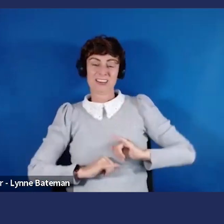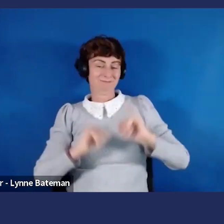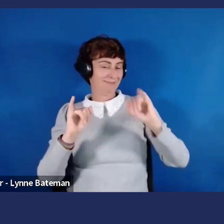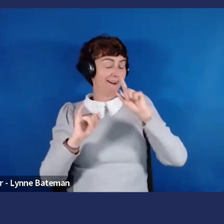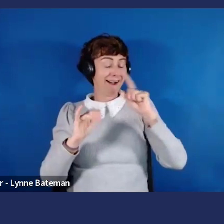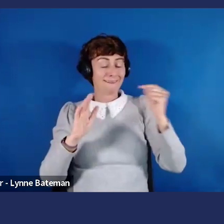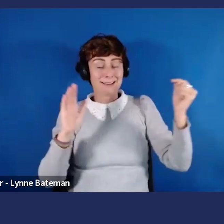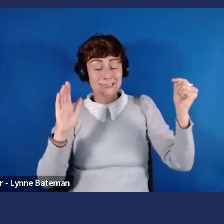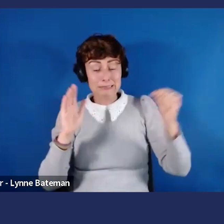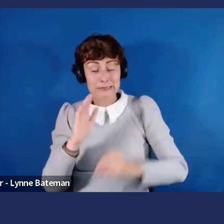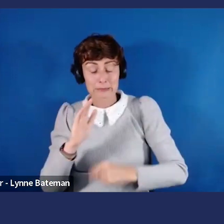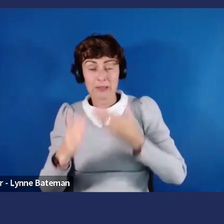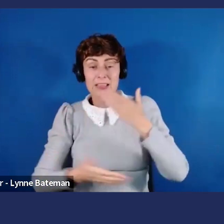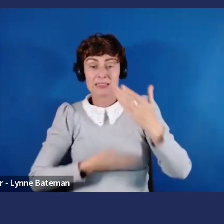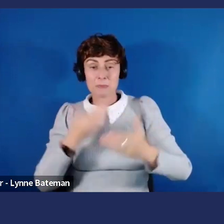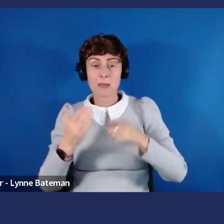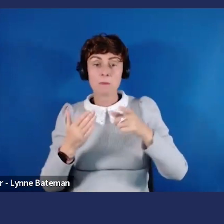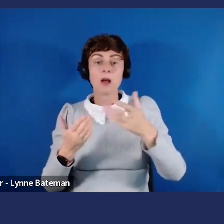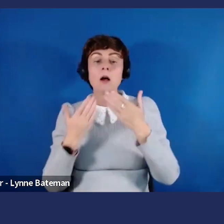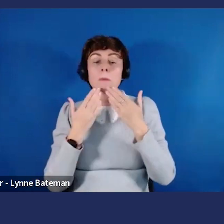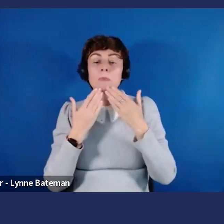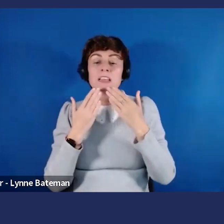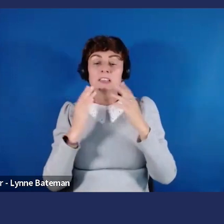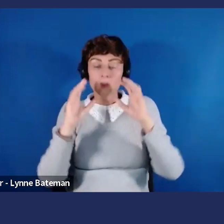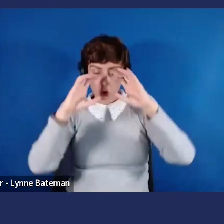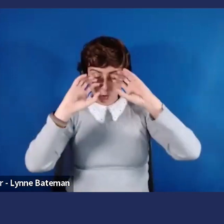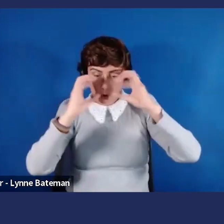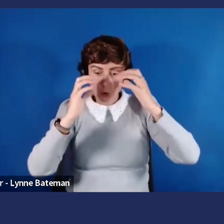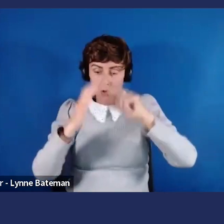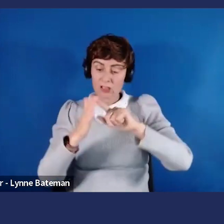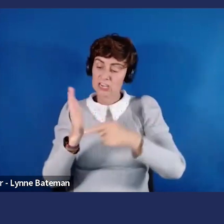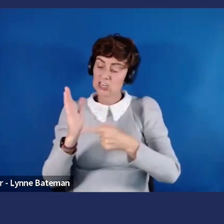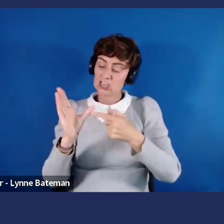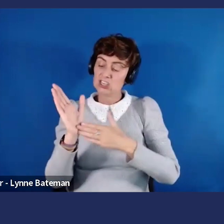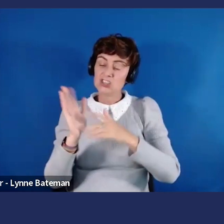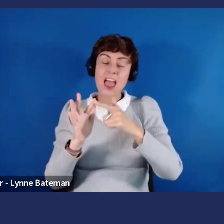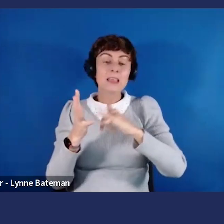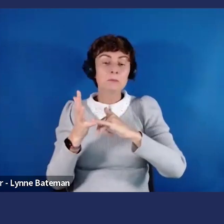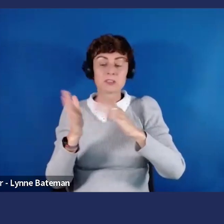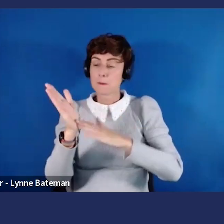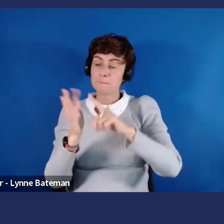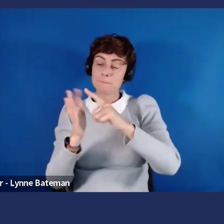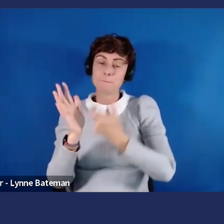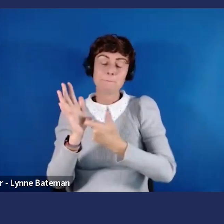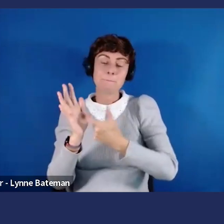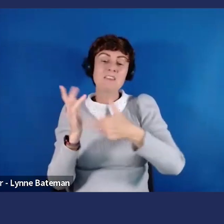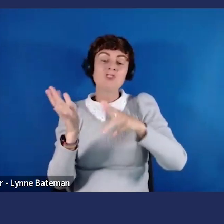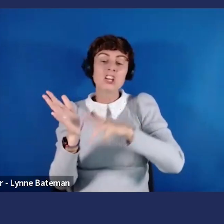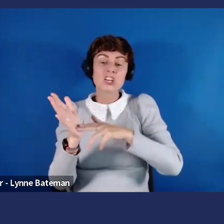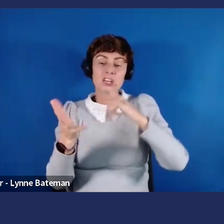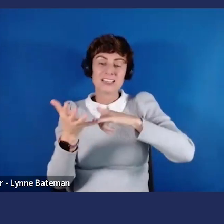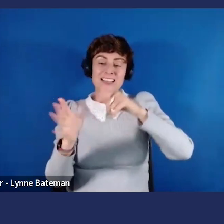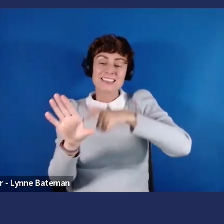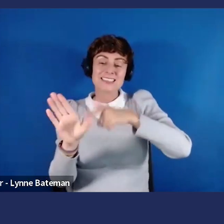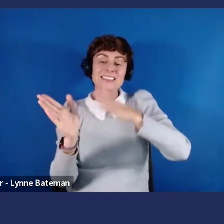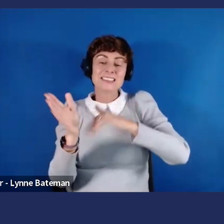into now, but if you look up Dr. James Marion Sims, if you'd like to know more, So, as a woman of South Asian heritage,